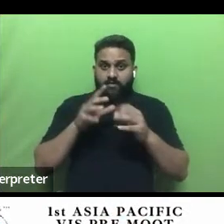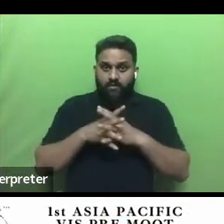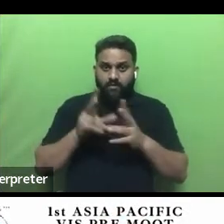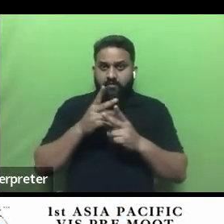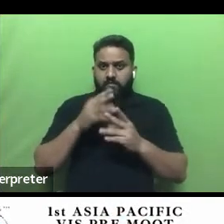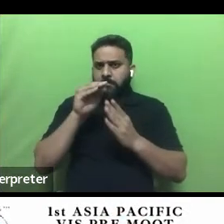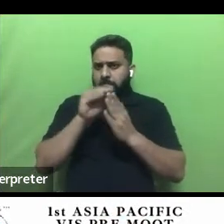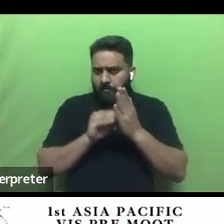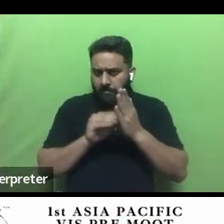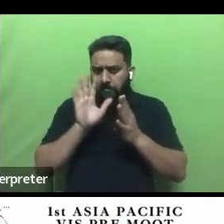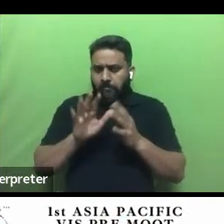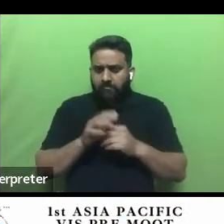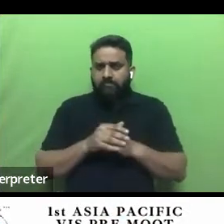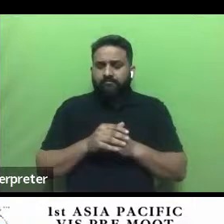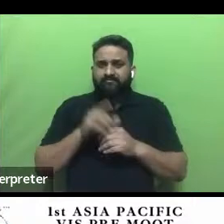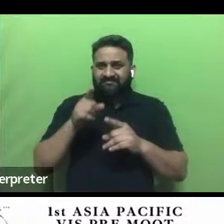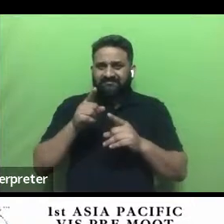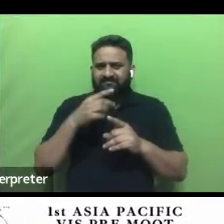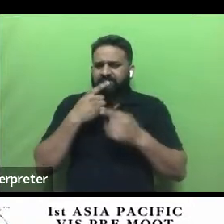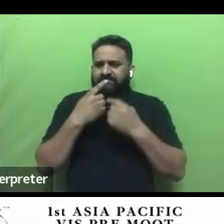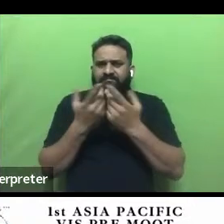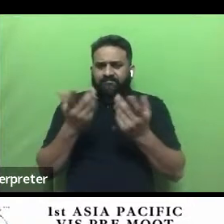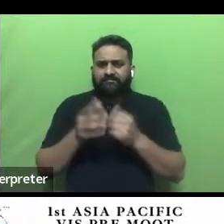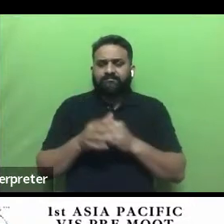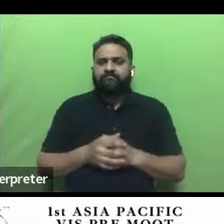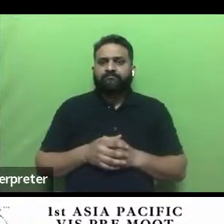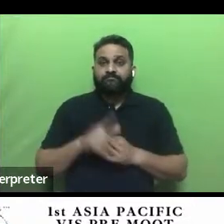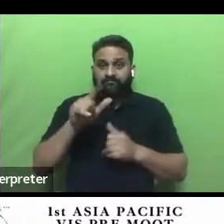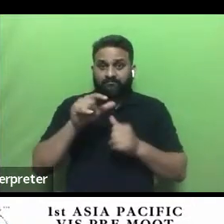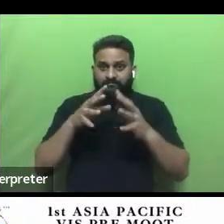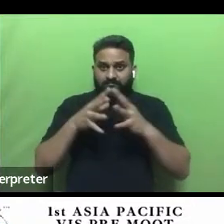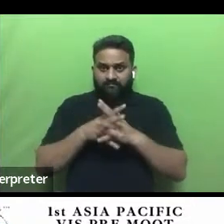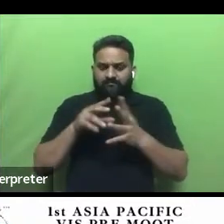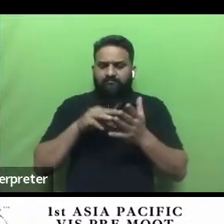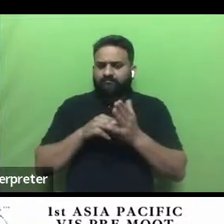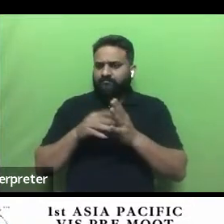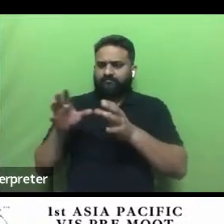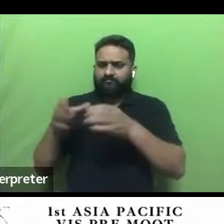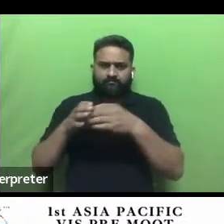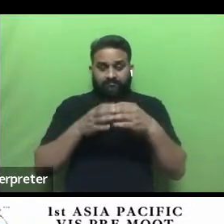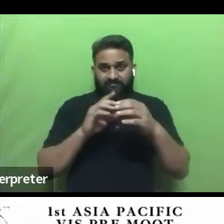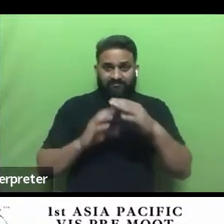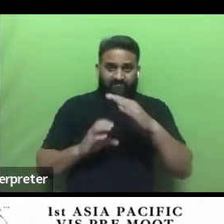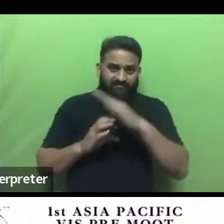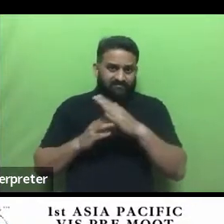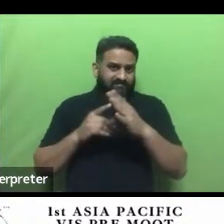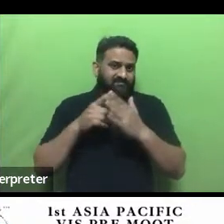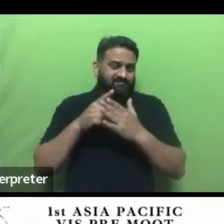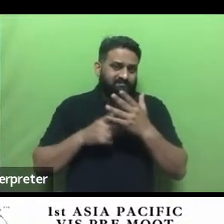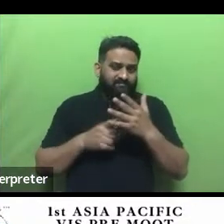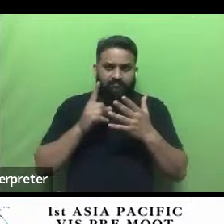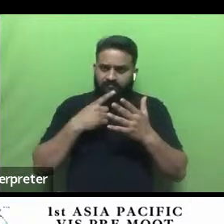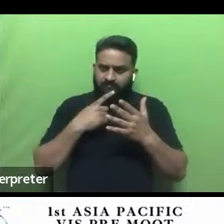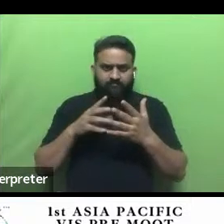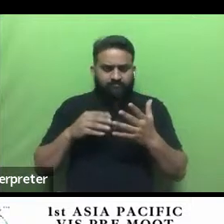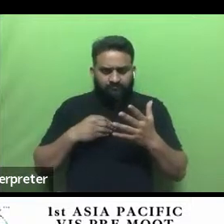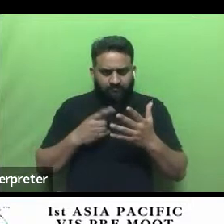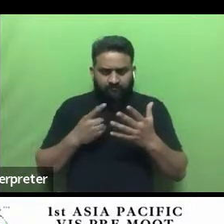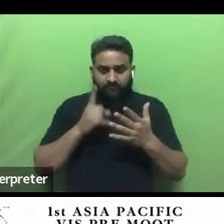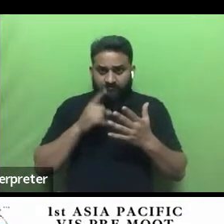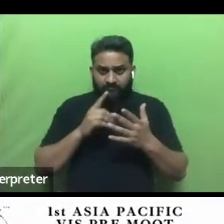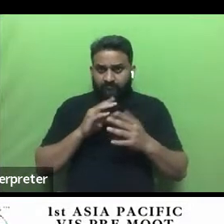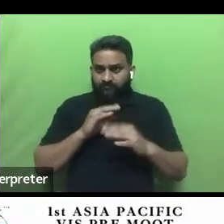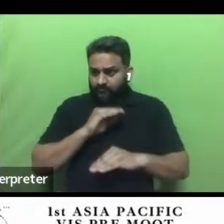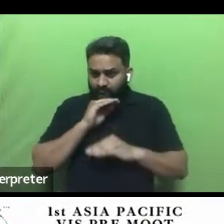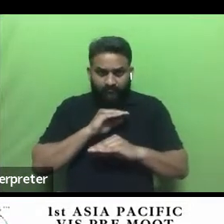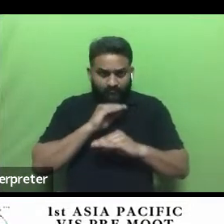arbitration clause, which states what the law of the parties' main contract should be, shouldn't be considered sufficient circumstantial